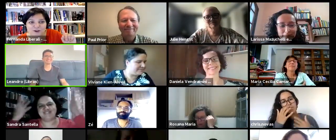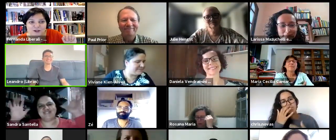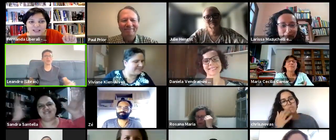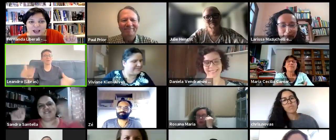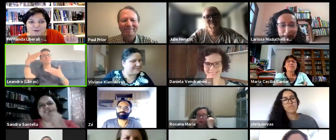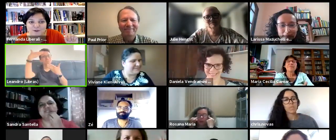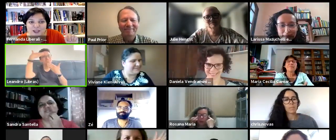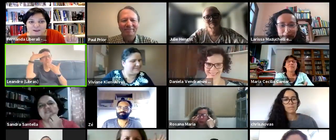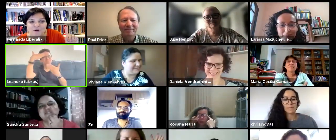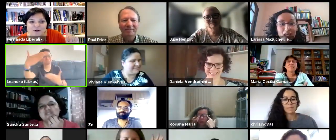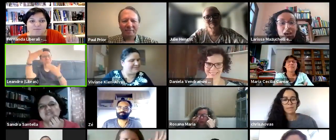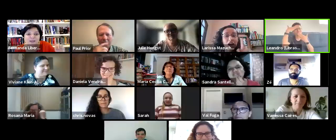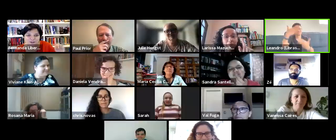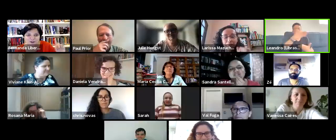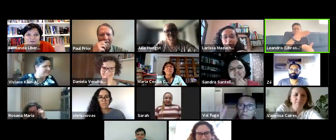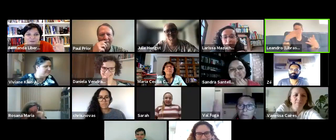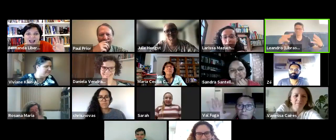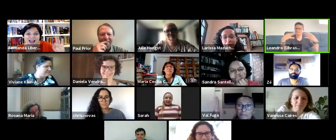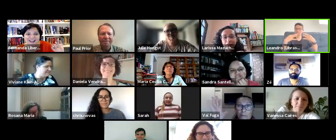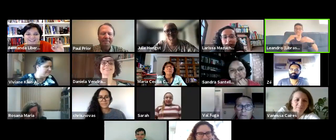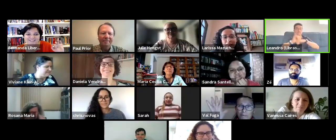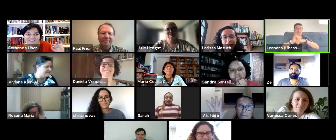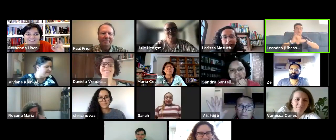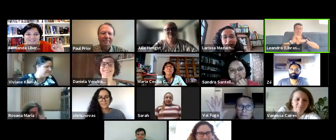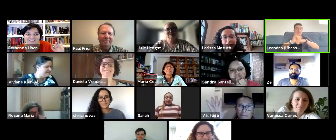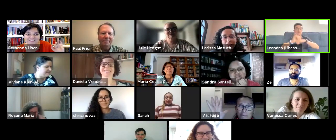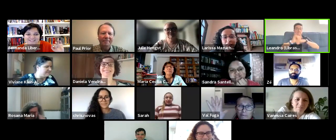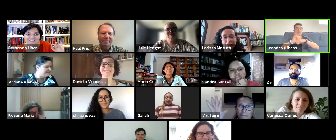We are going now to have our picture. Bye.